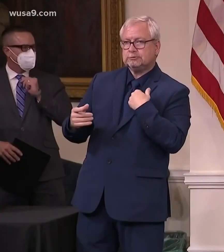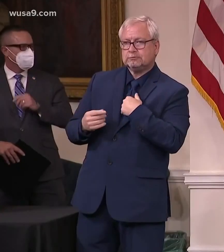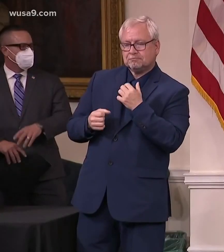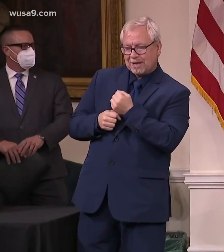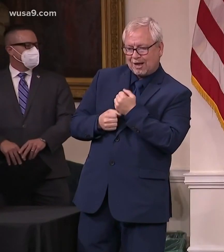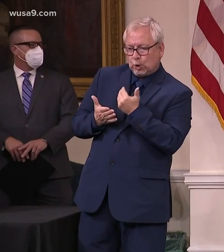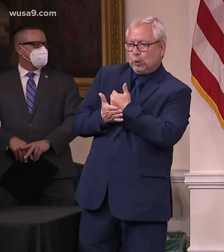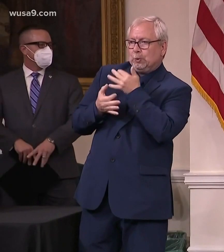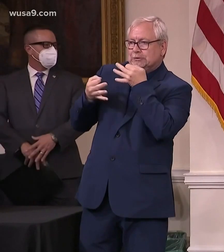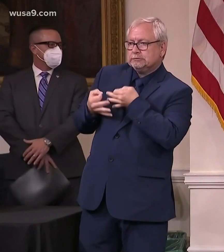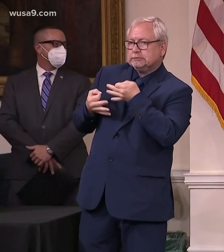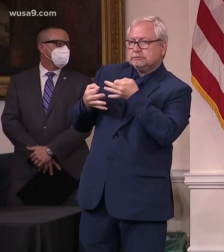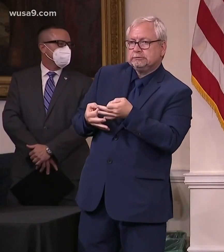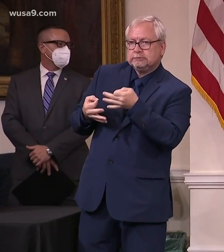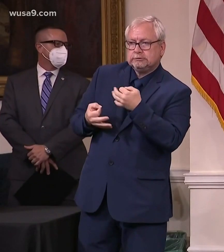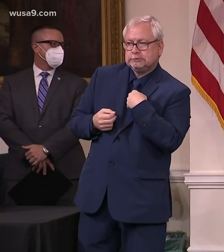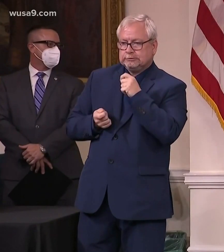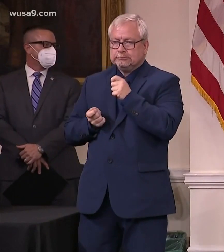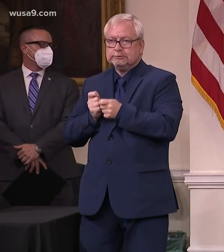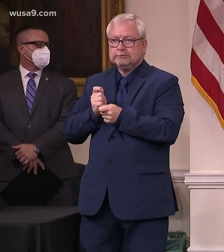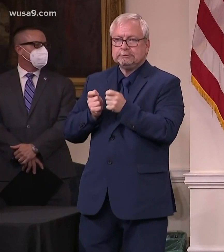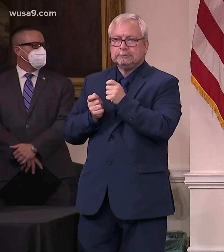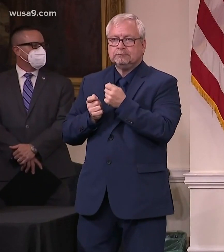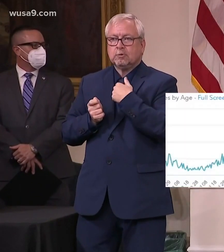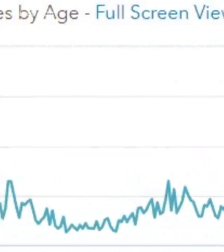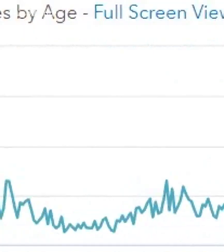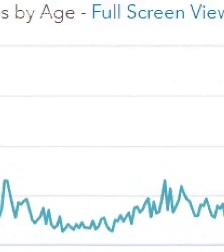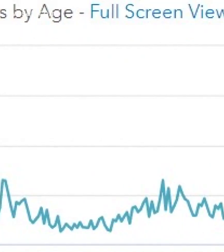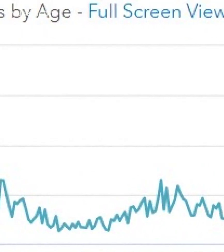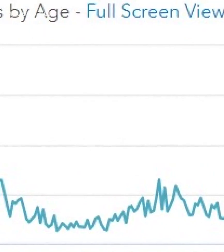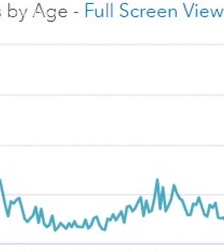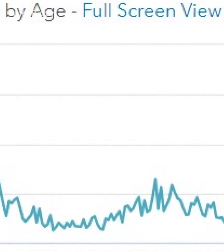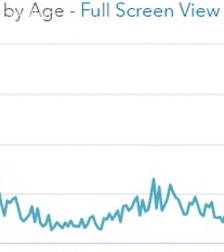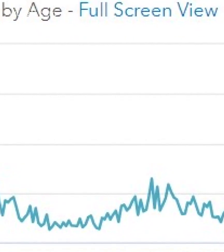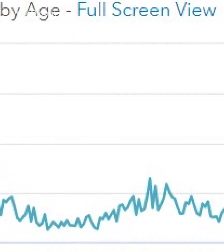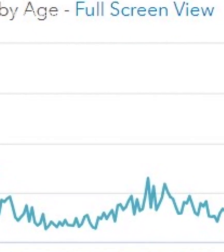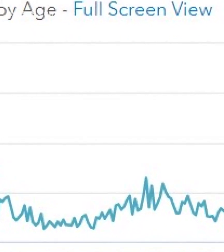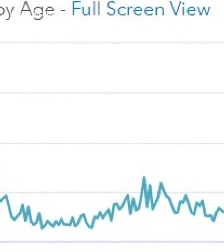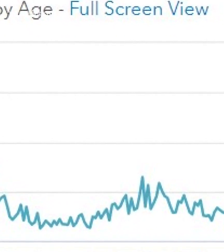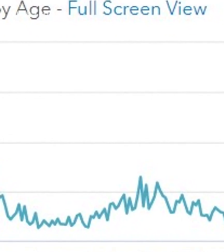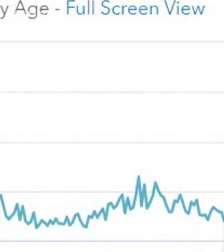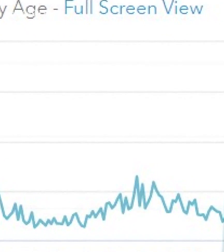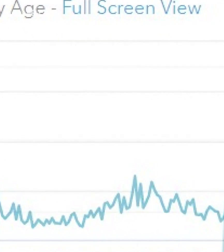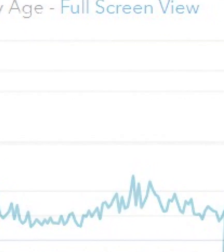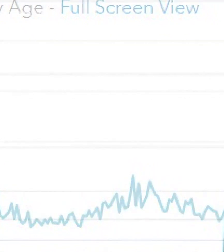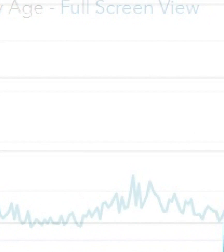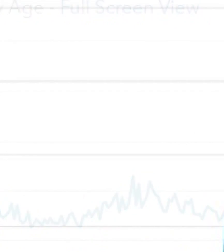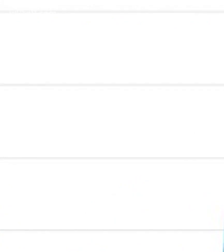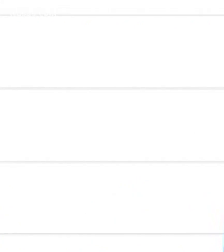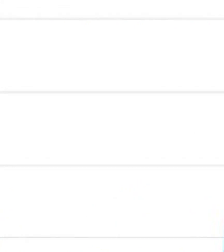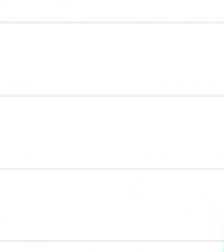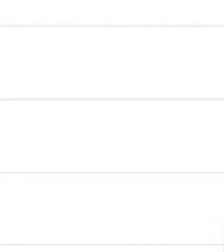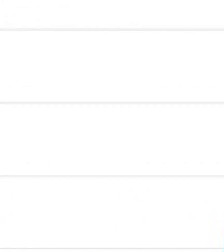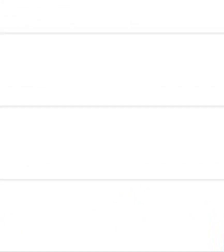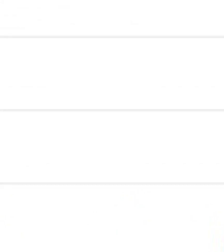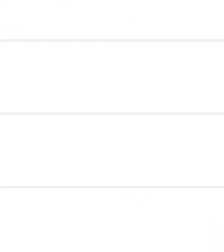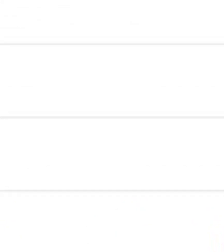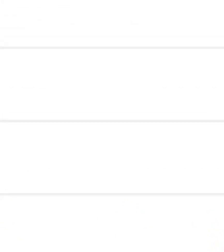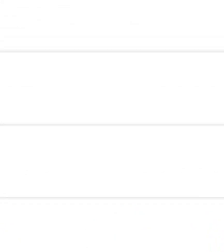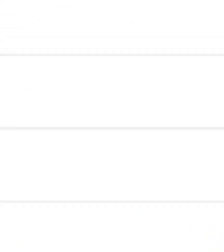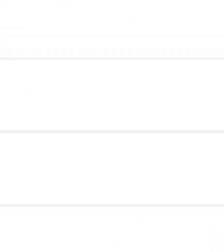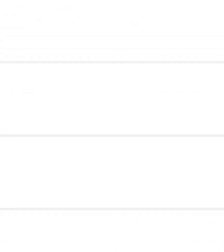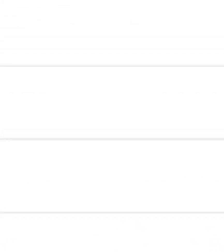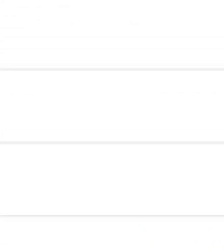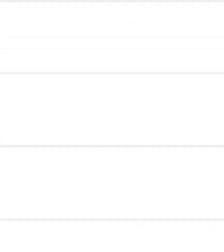facing Maryland in simple terms. That our hospitals have too many people in them. The Tuesday tally of new cases around the state marked the third highest